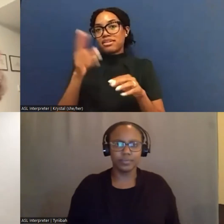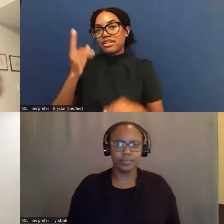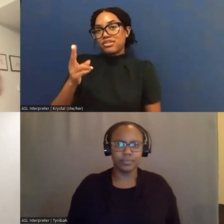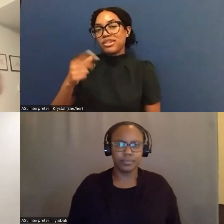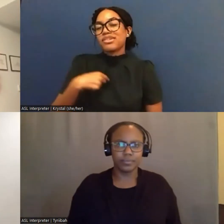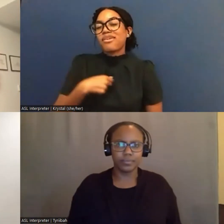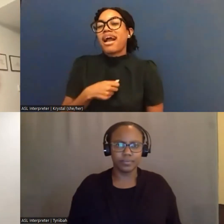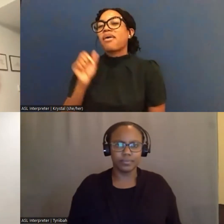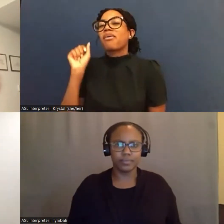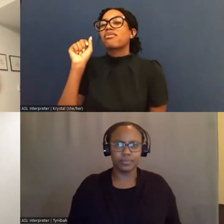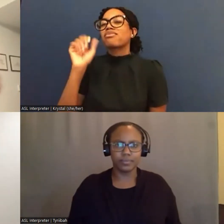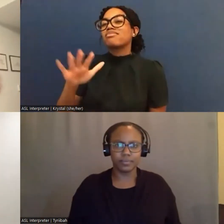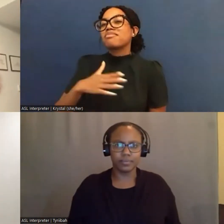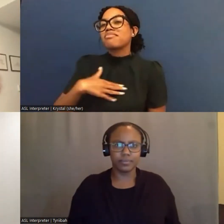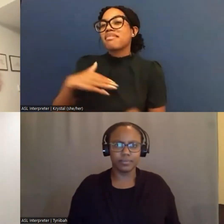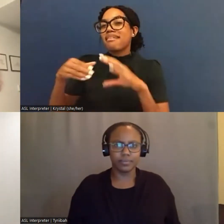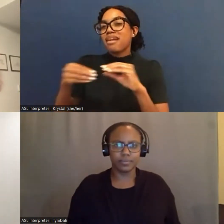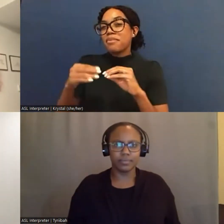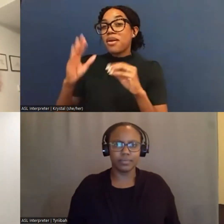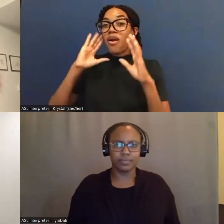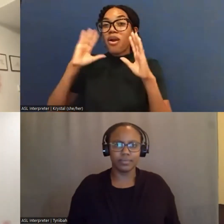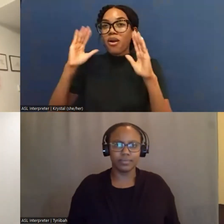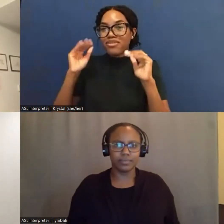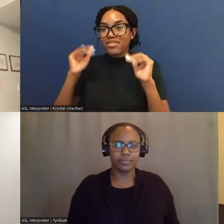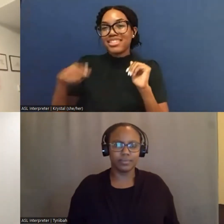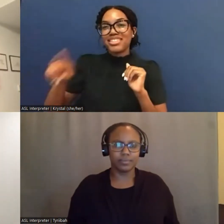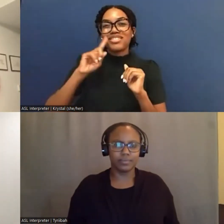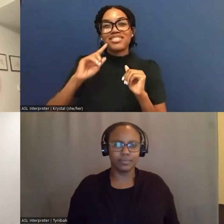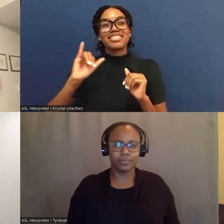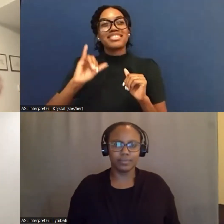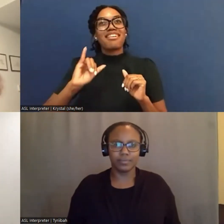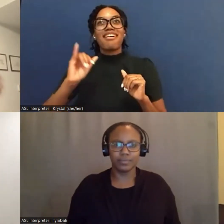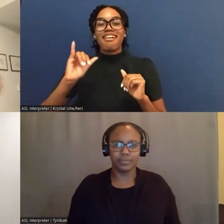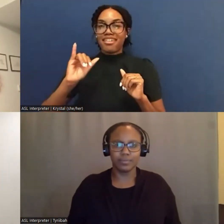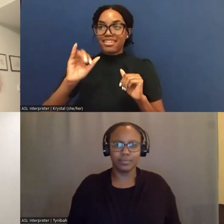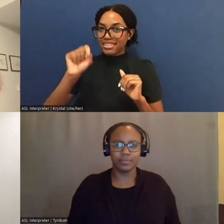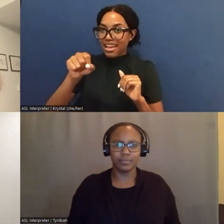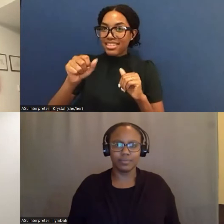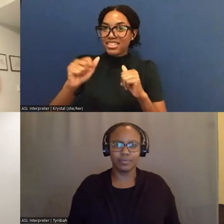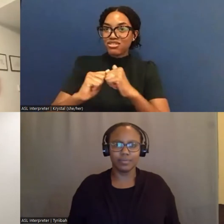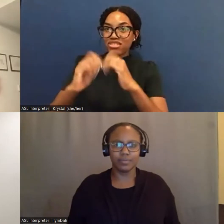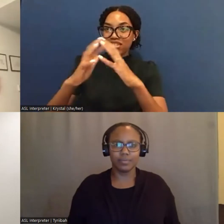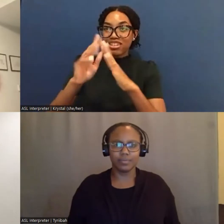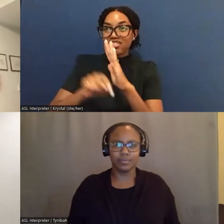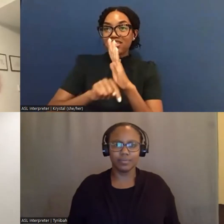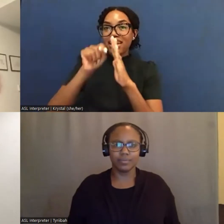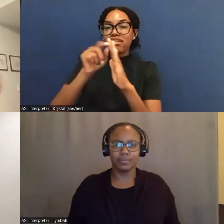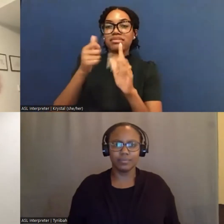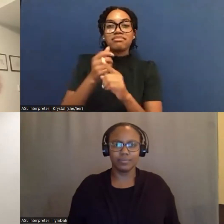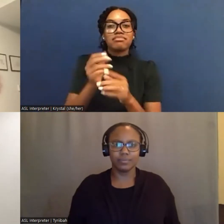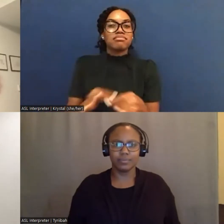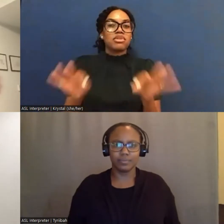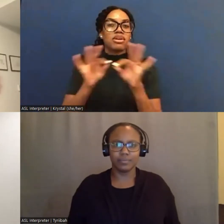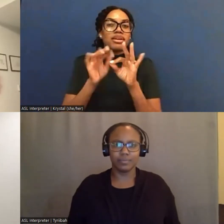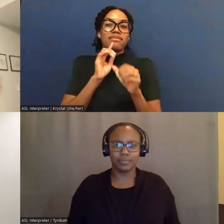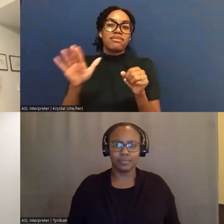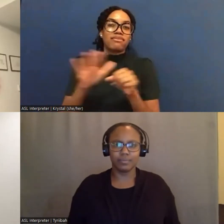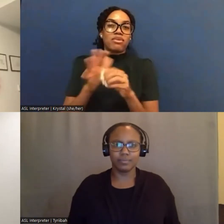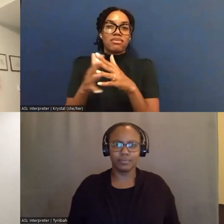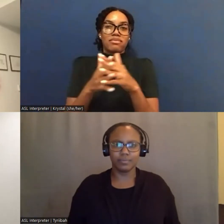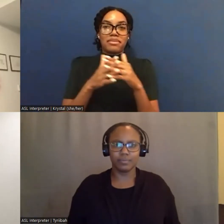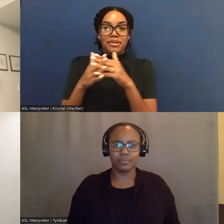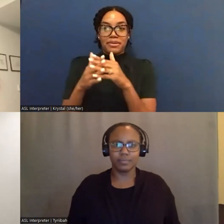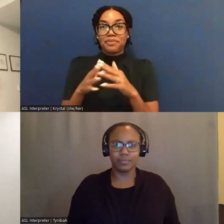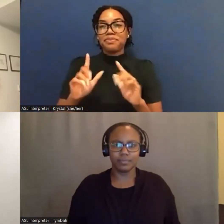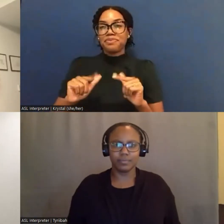spiel and hopefully persuade you that Reconstruction is important to really the entire nation. And so if we think of Reconstruction